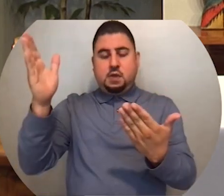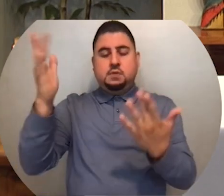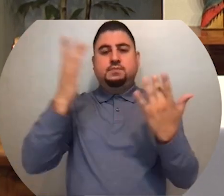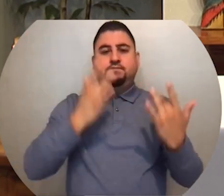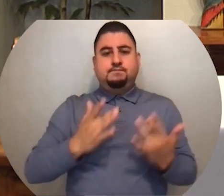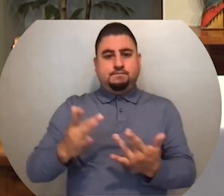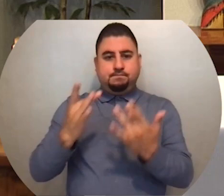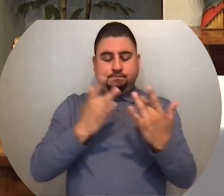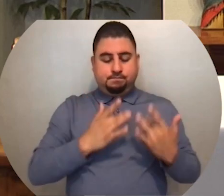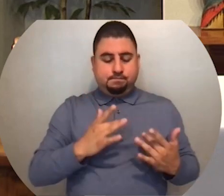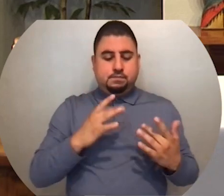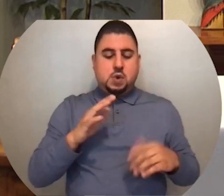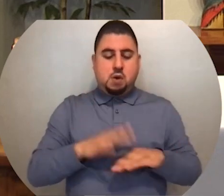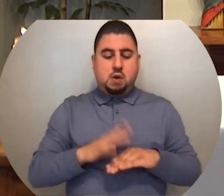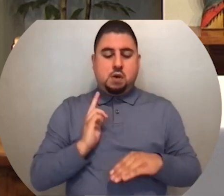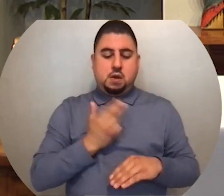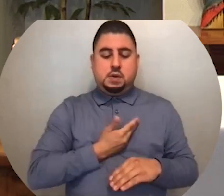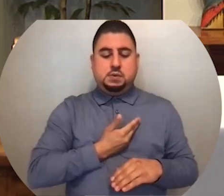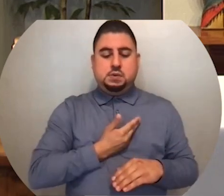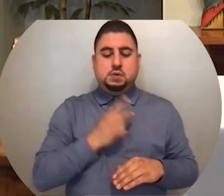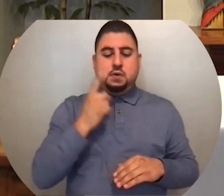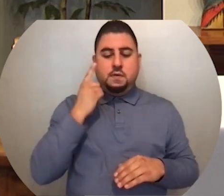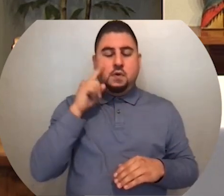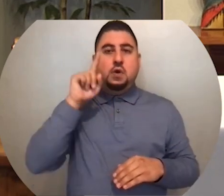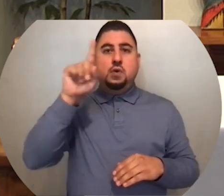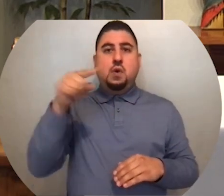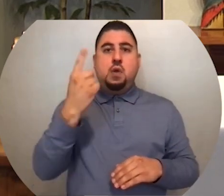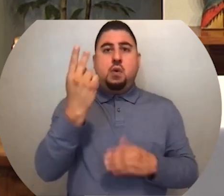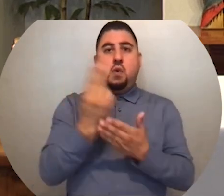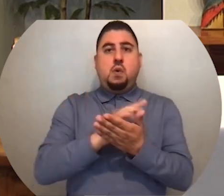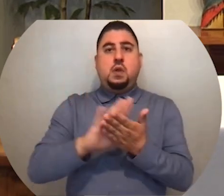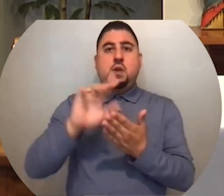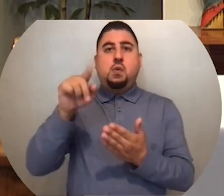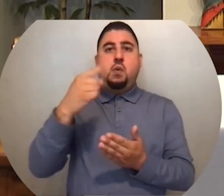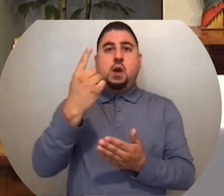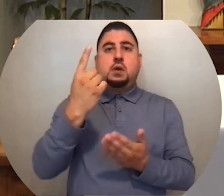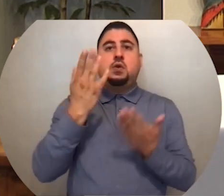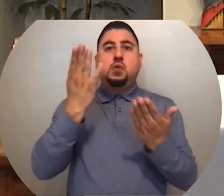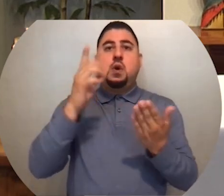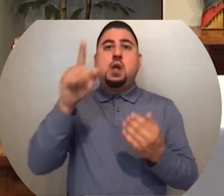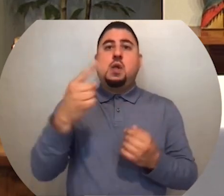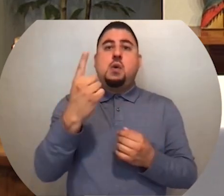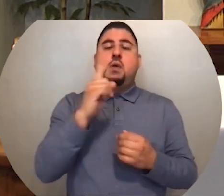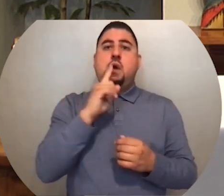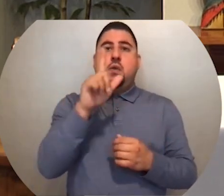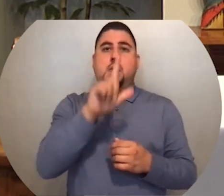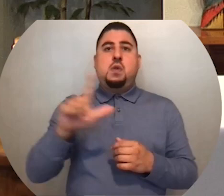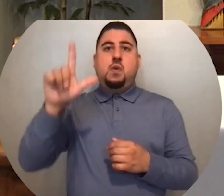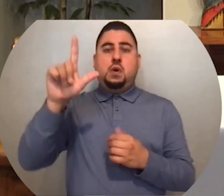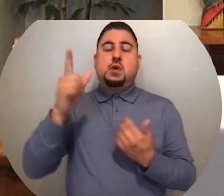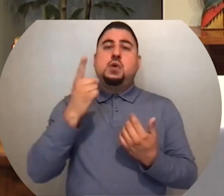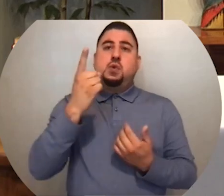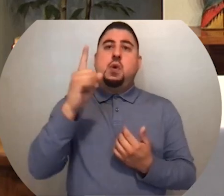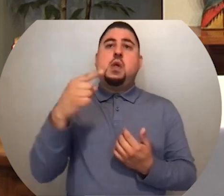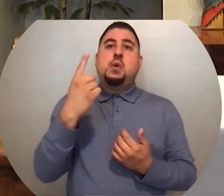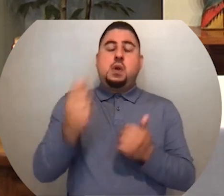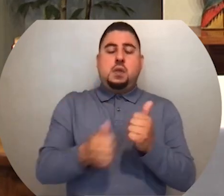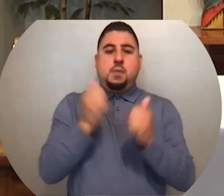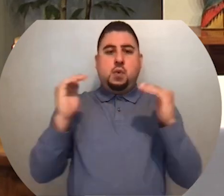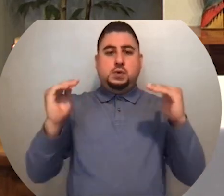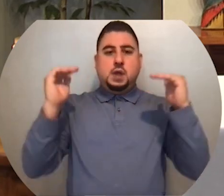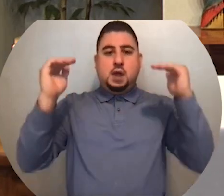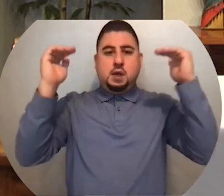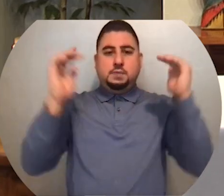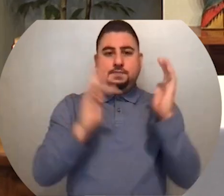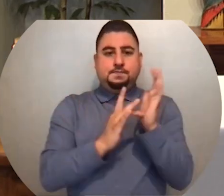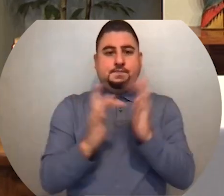hand of the Father, have mercy on us, for you alone are the Holy One, you alone are the Lord, you alone